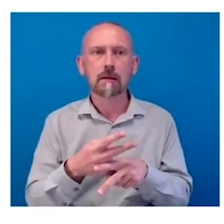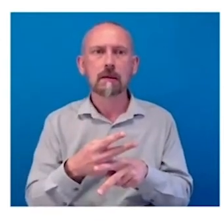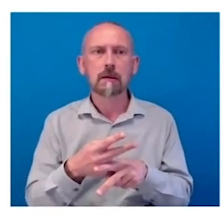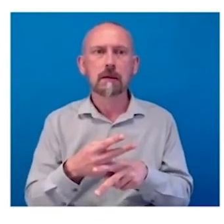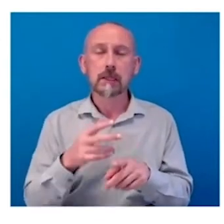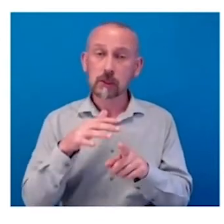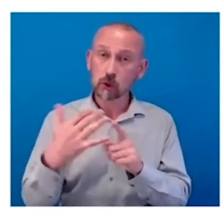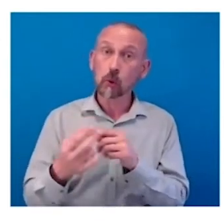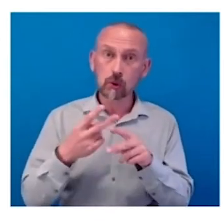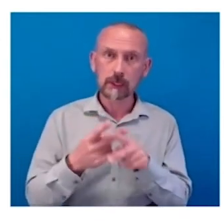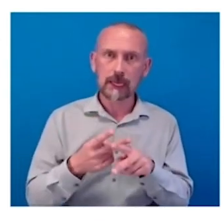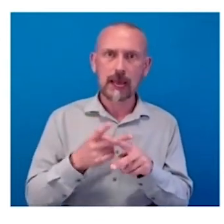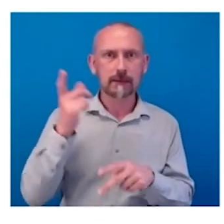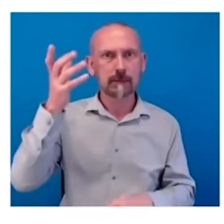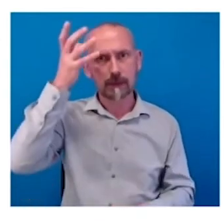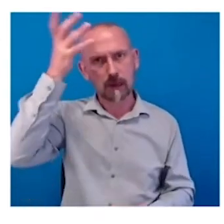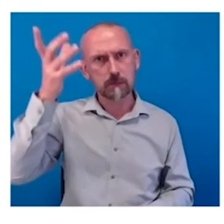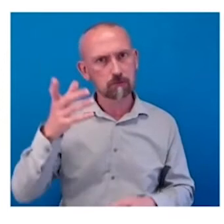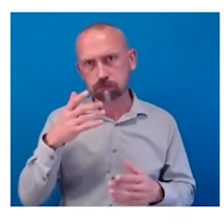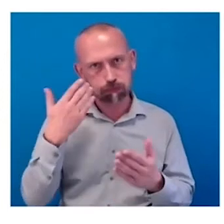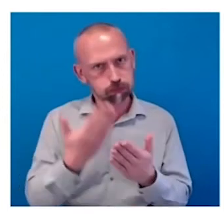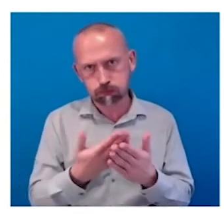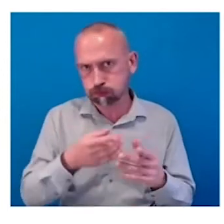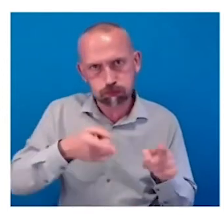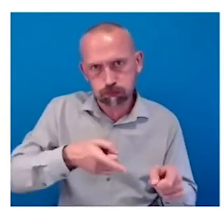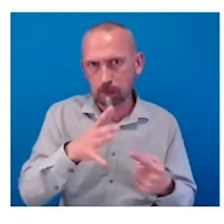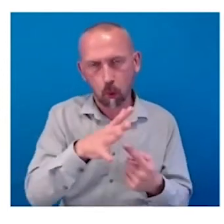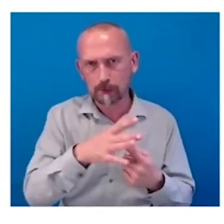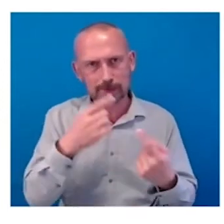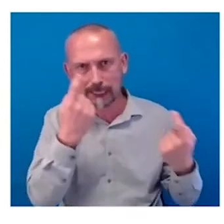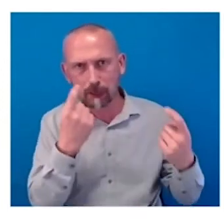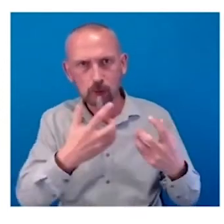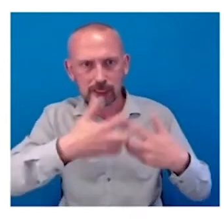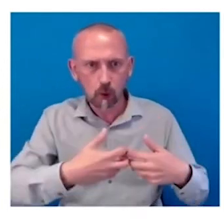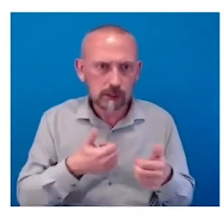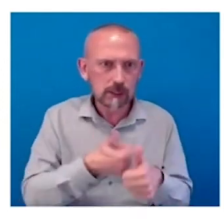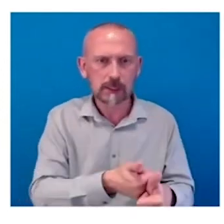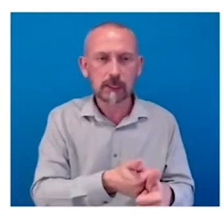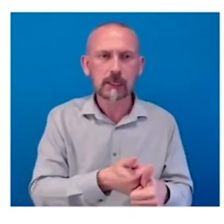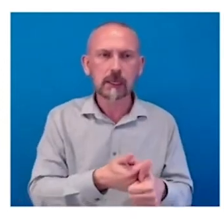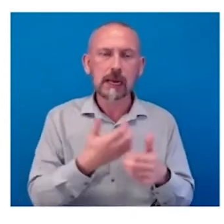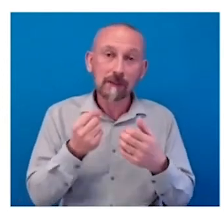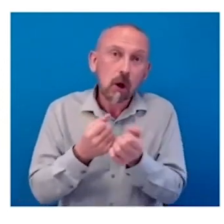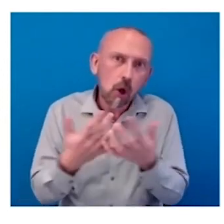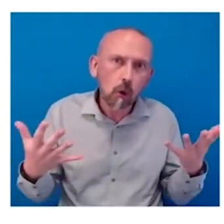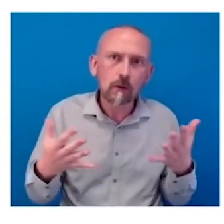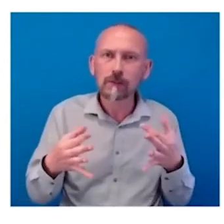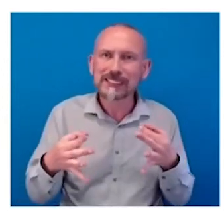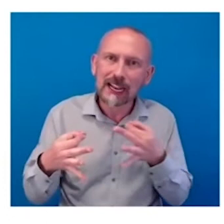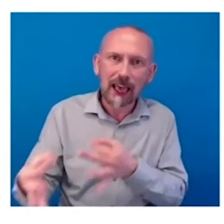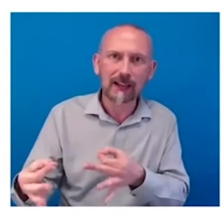government's agenda in terms of assistive technology. So I know there's been a lot of delays and confusions around the government's overall plan for social